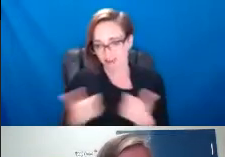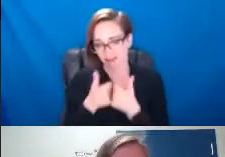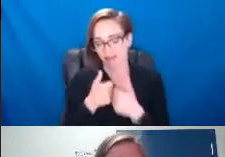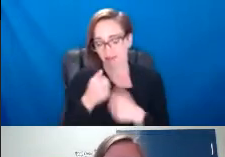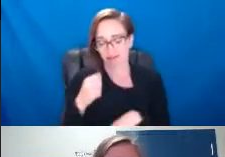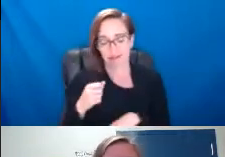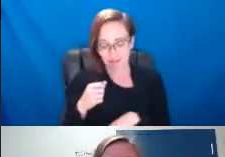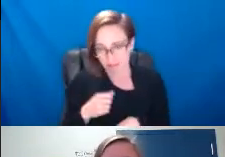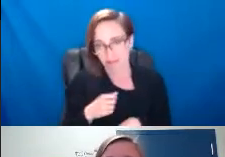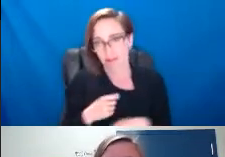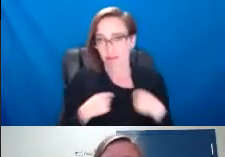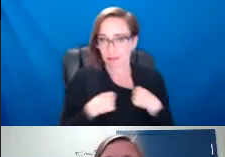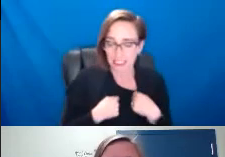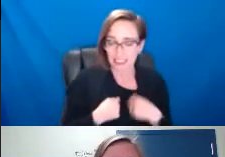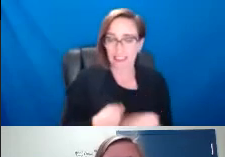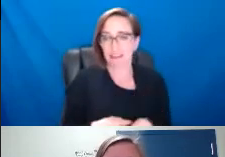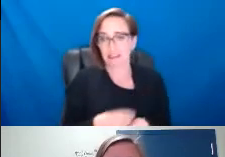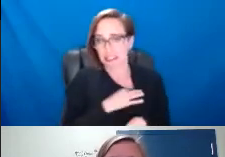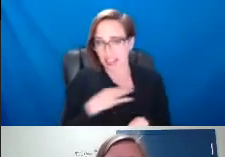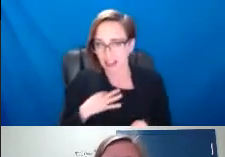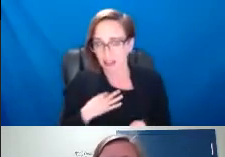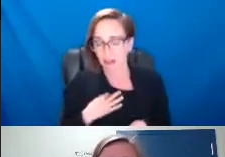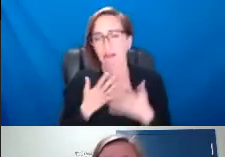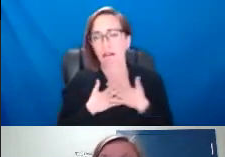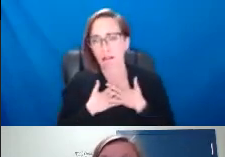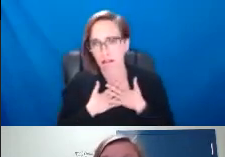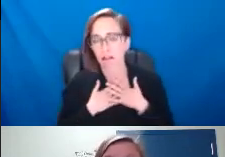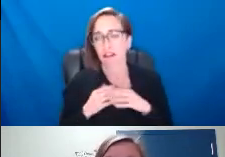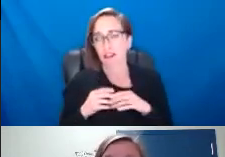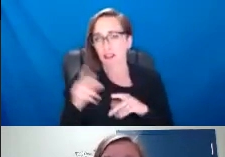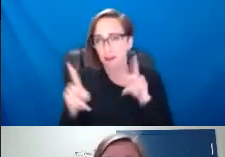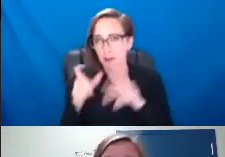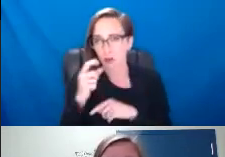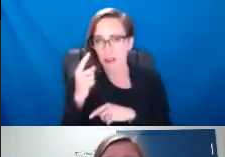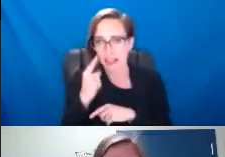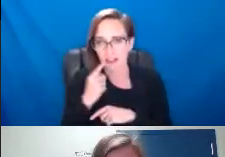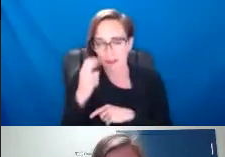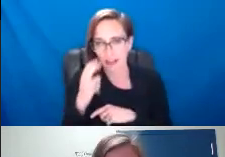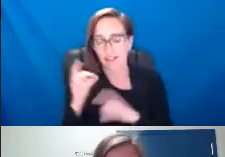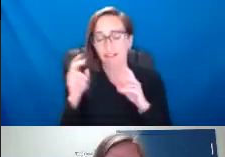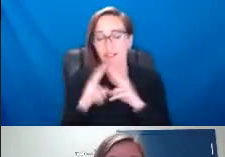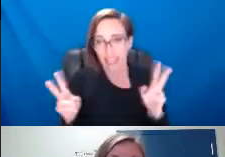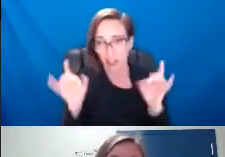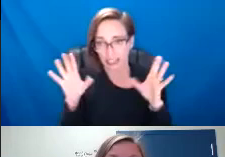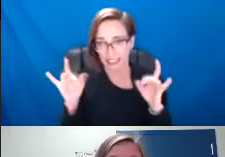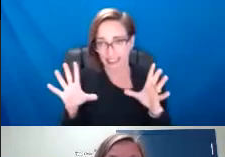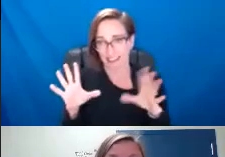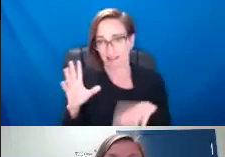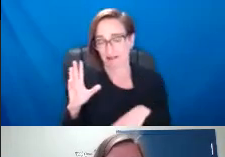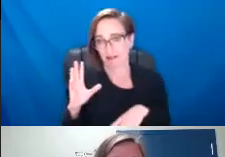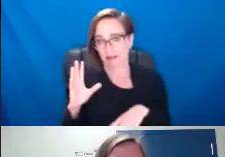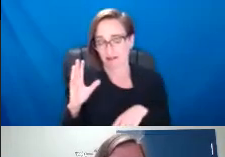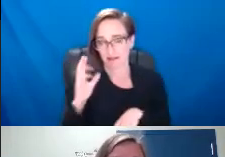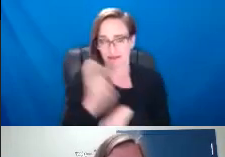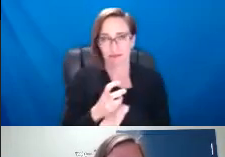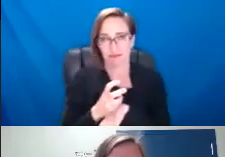just my coworkers, but definitely for individuals who are deafblind. It's been very difficult. And I've been concerned